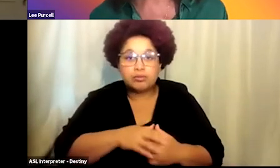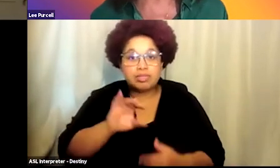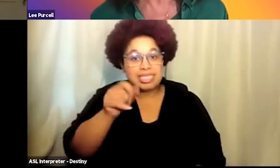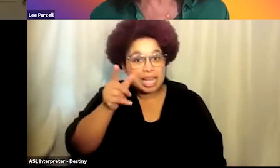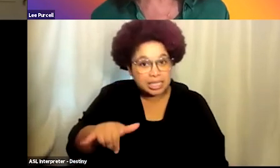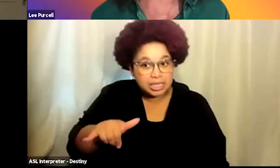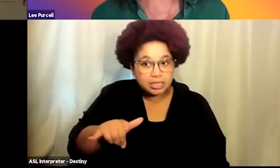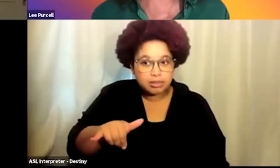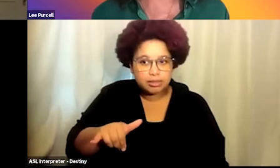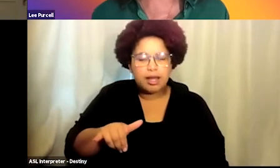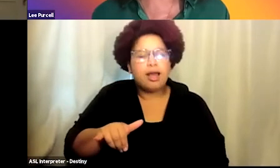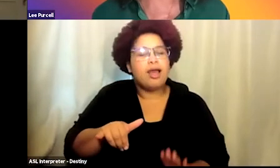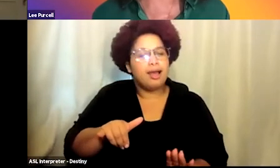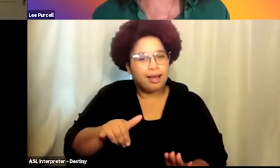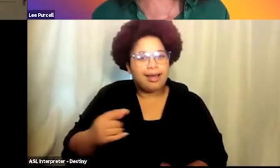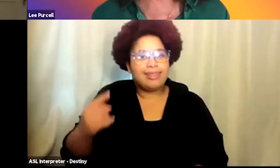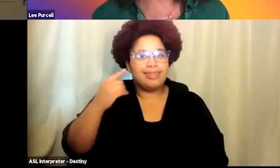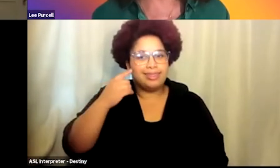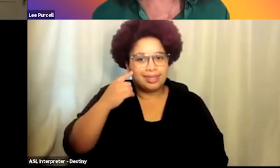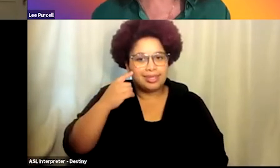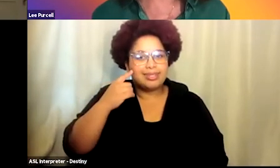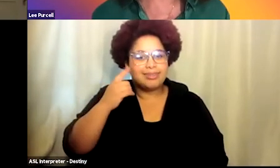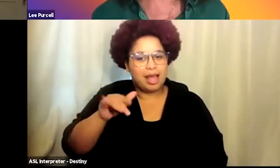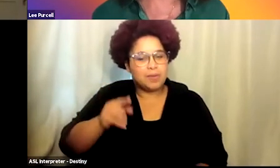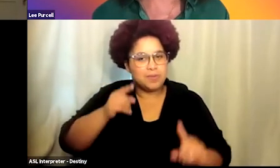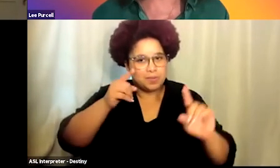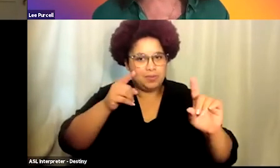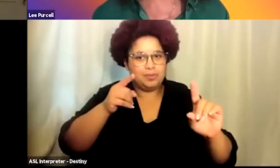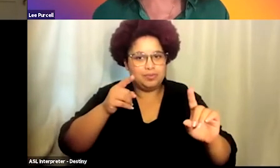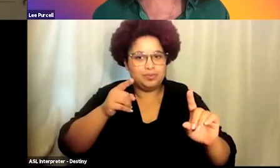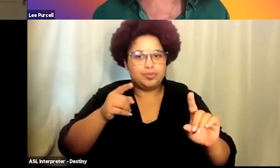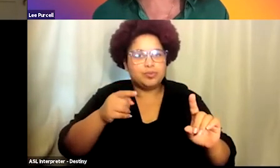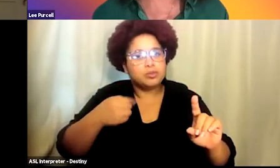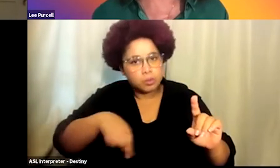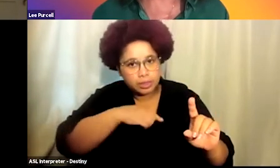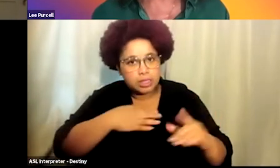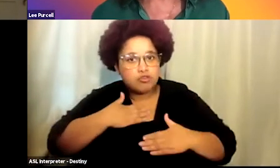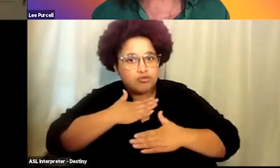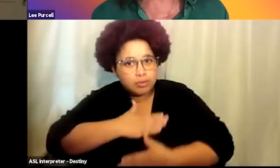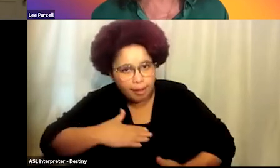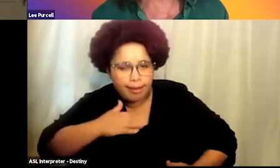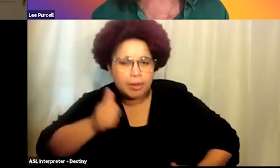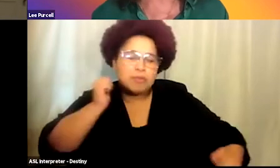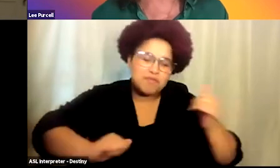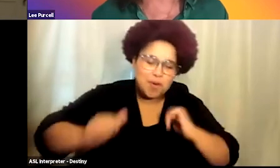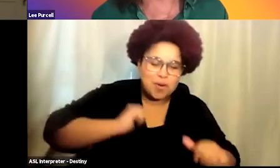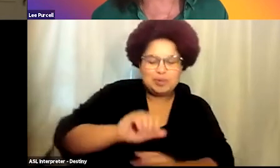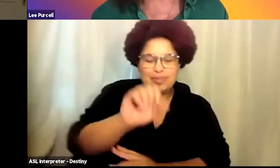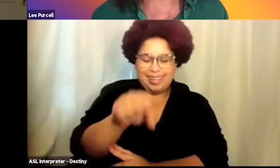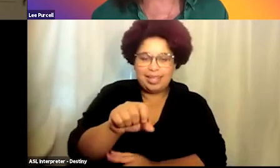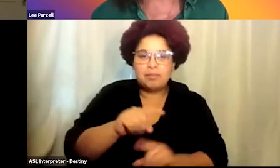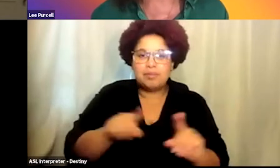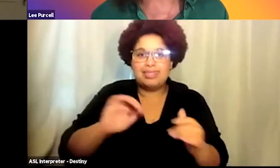one. I think we have to work towards that, because we are entertainers, we are performers. And I think that's the way